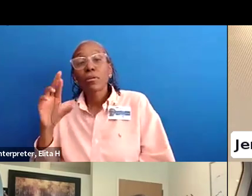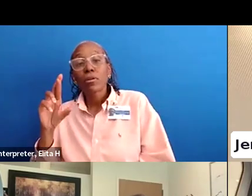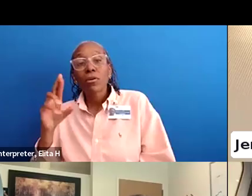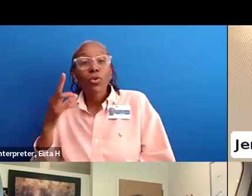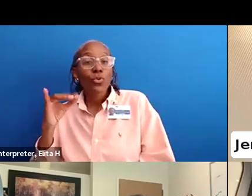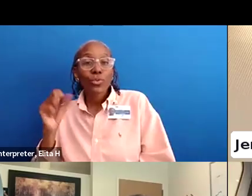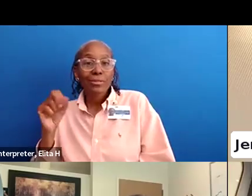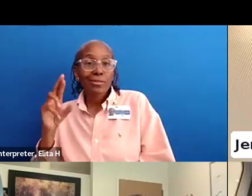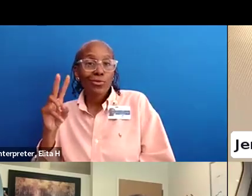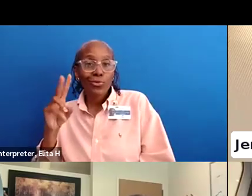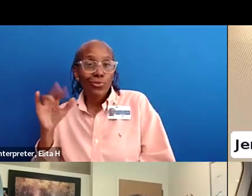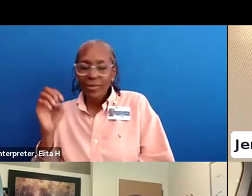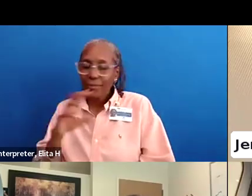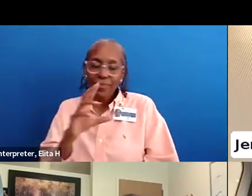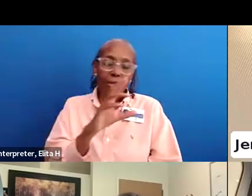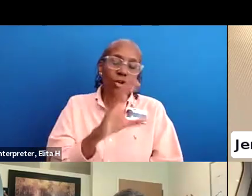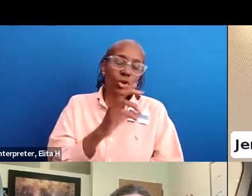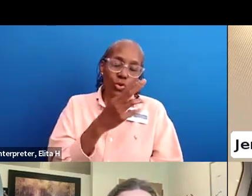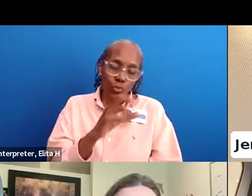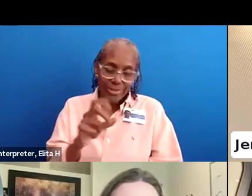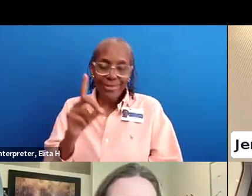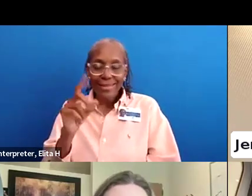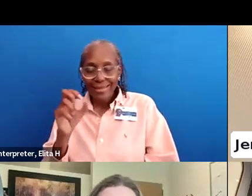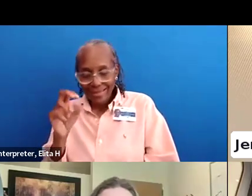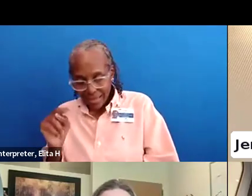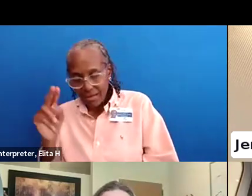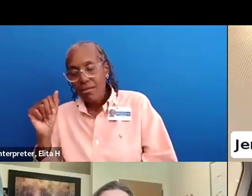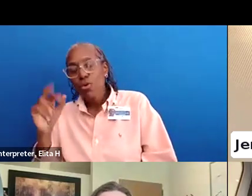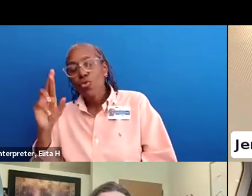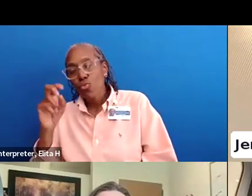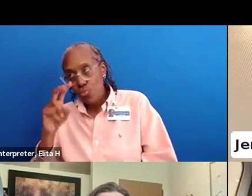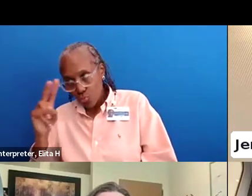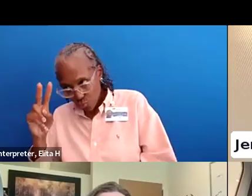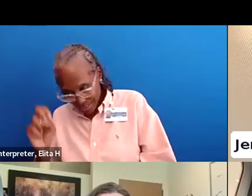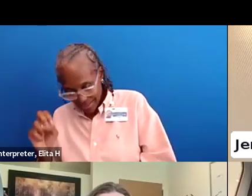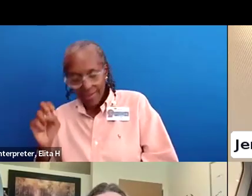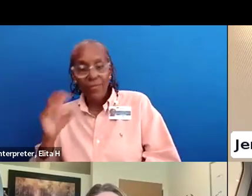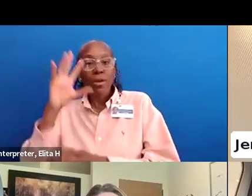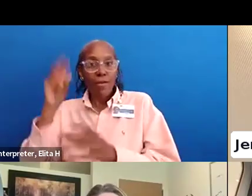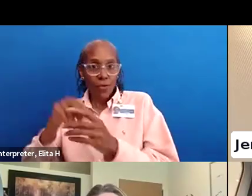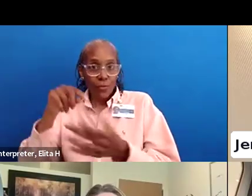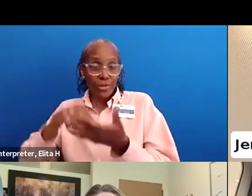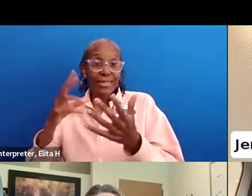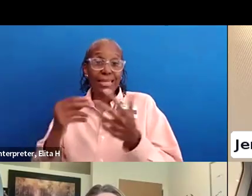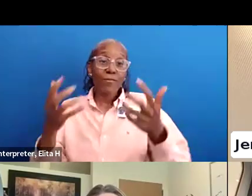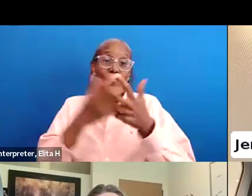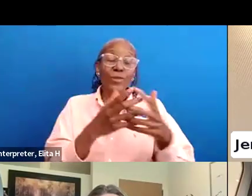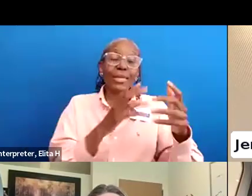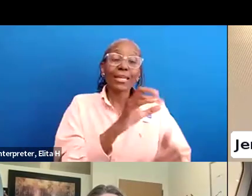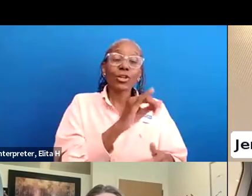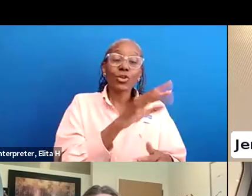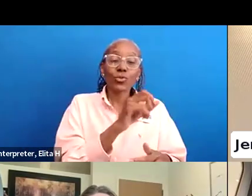the Christopher and Dana Reeve paralysis fit into this? And how does this fit into Christopher